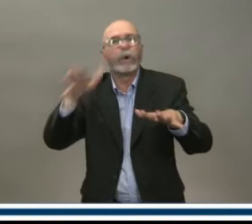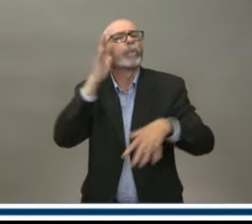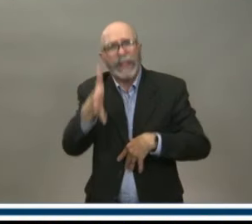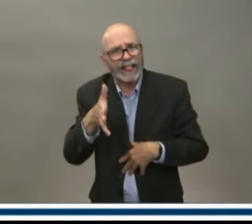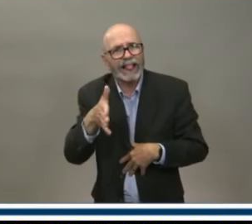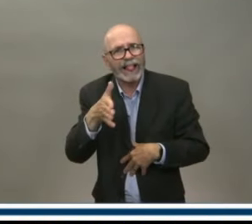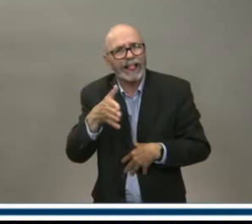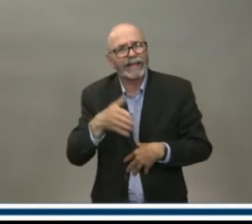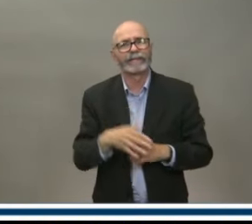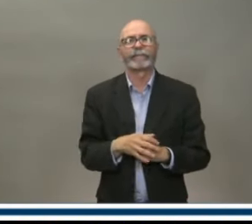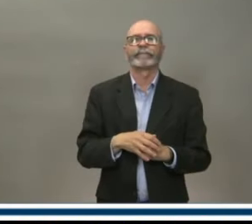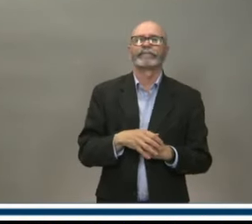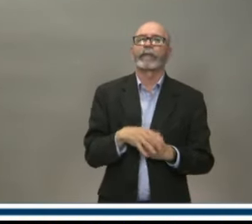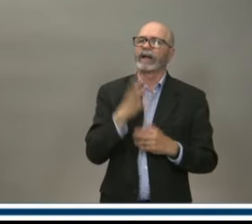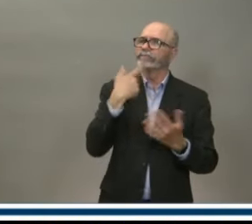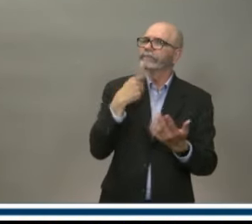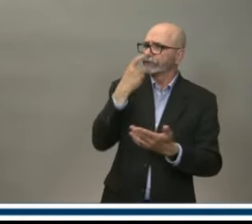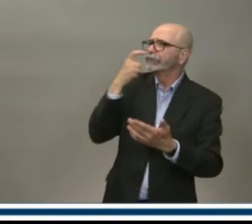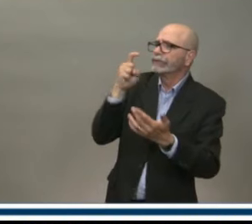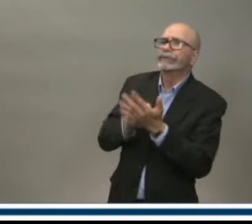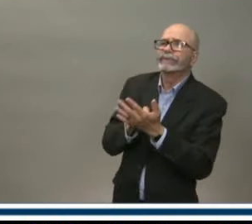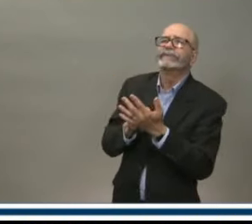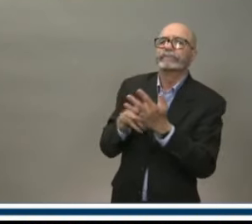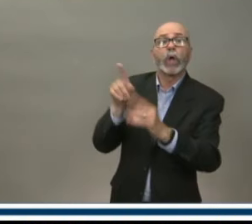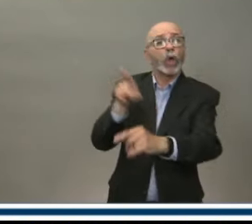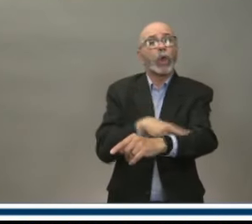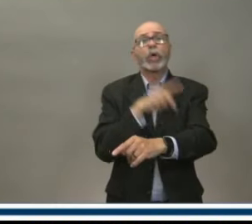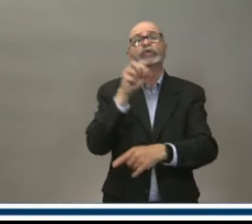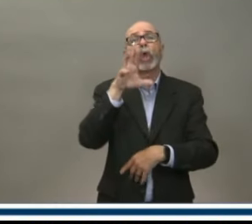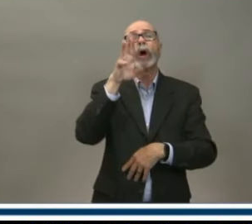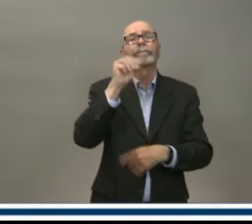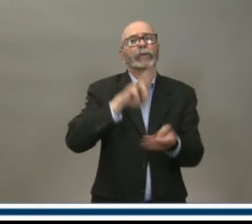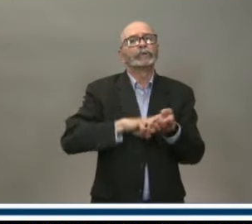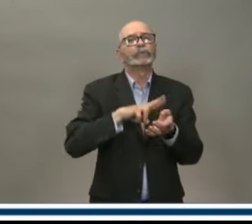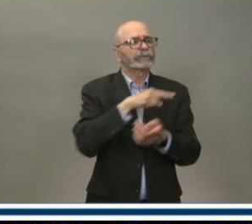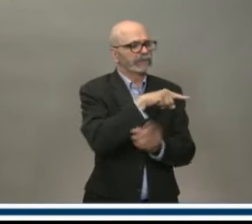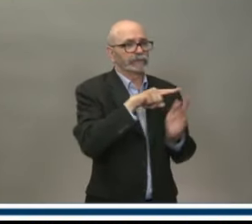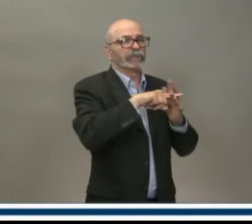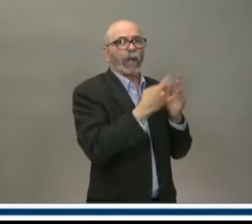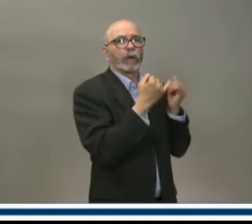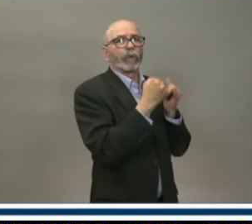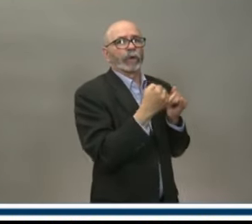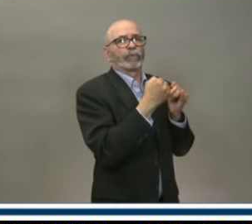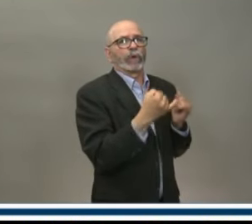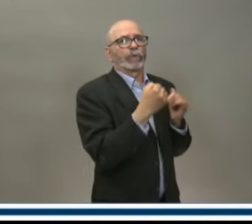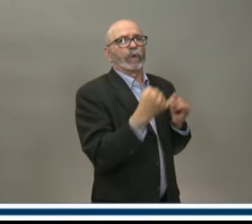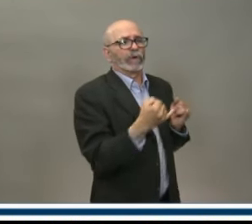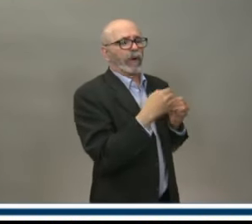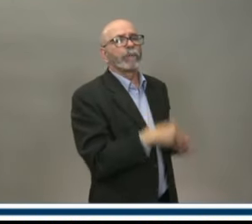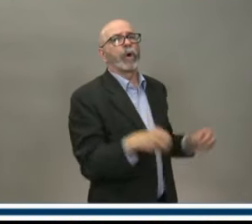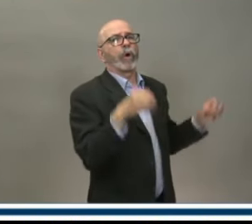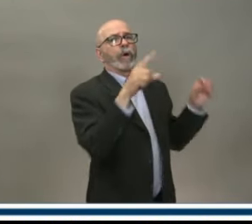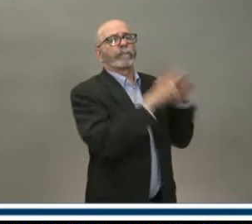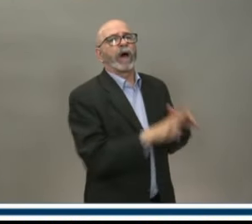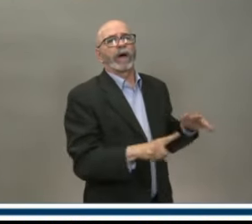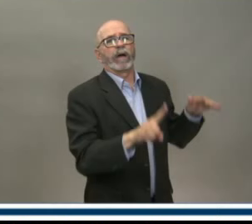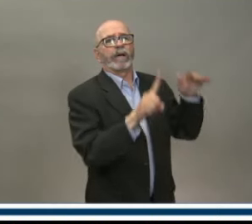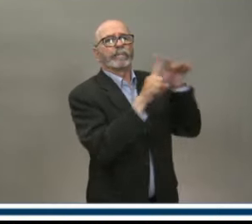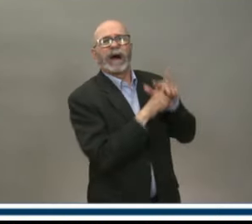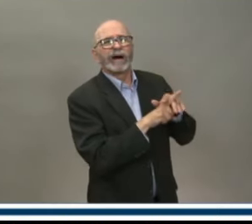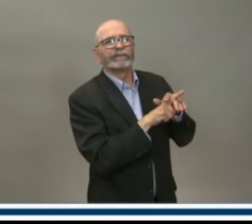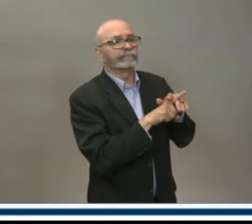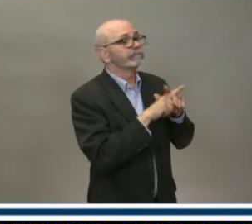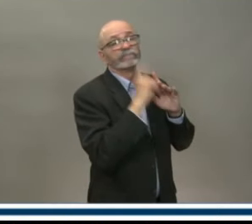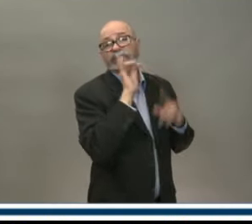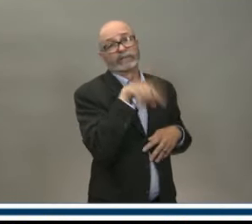still seeing challenges in our long-term care facilities, and this is happening across the country, where we're seeing,